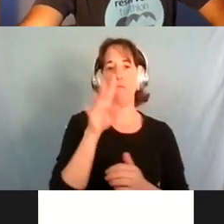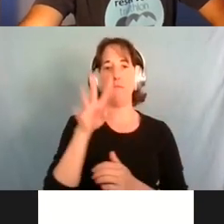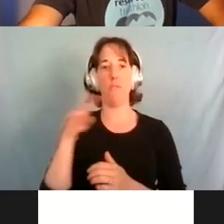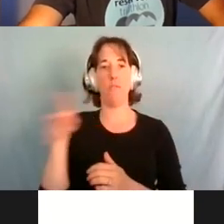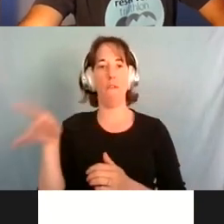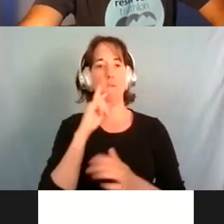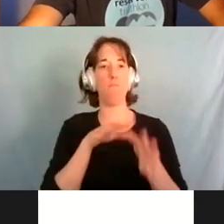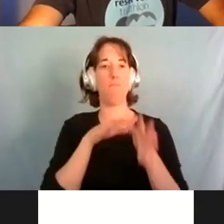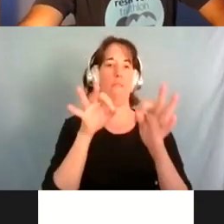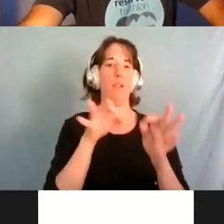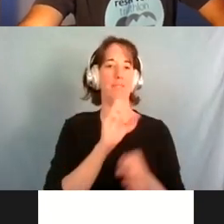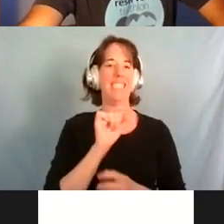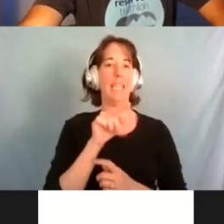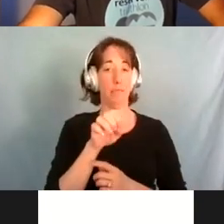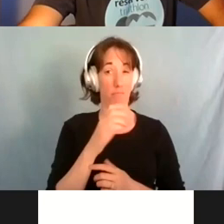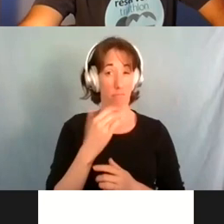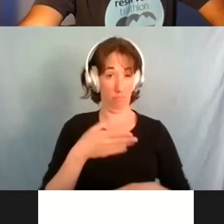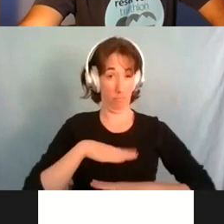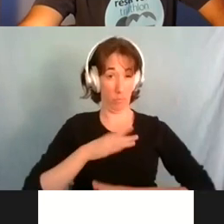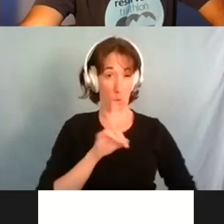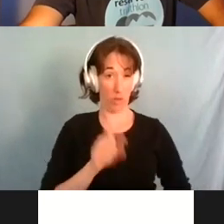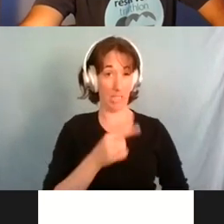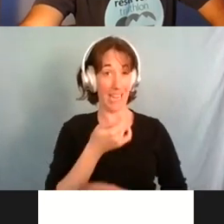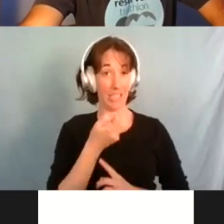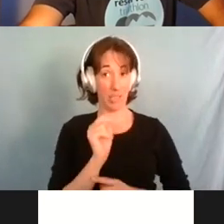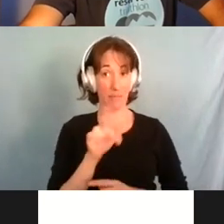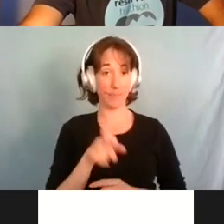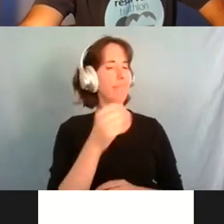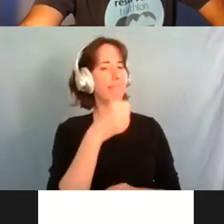Did that answer your question, Gaston? Yeah, that answered it.